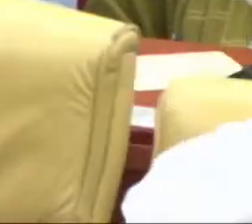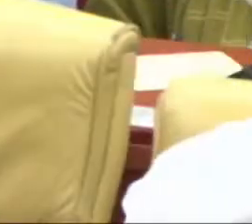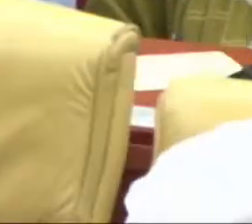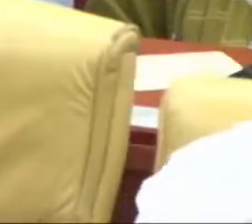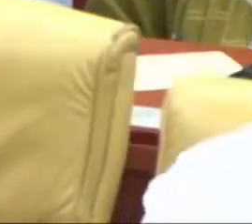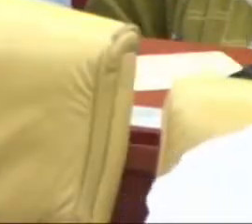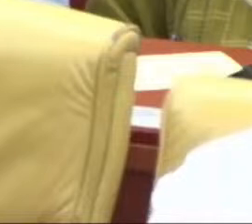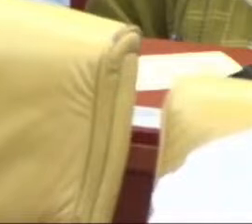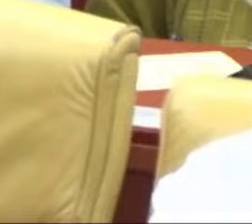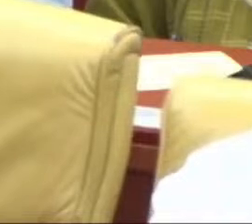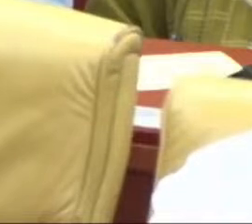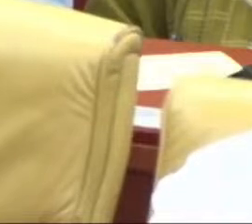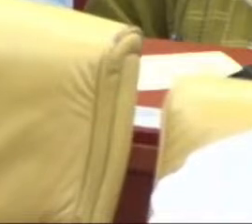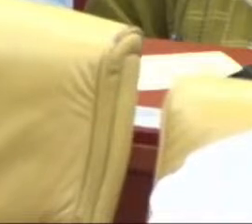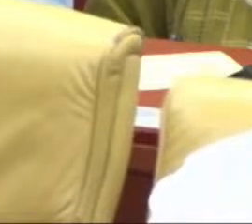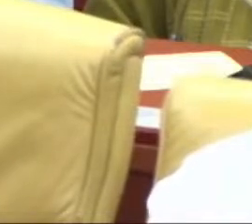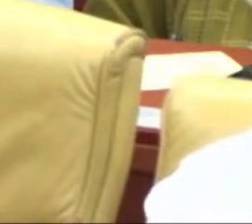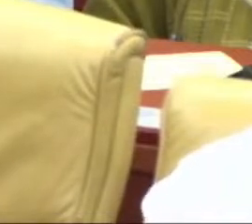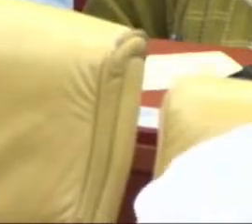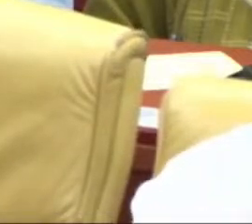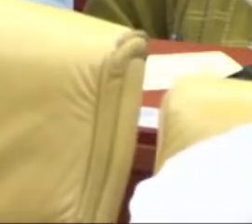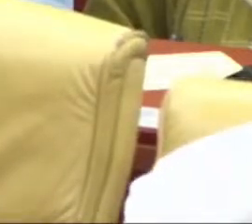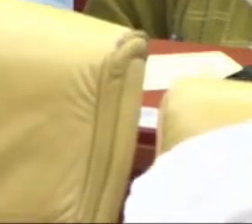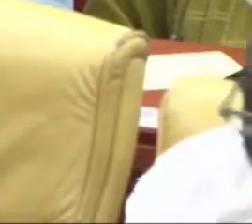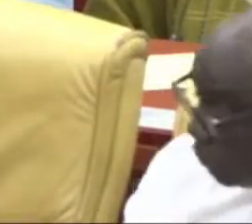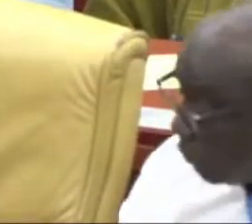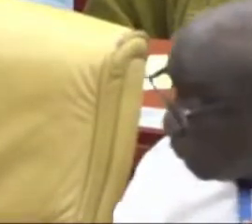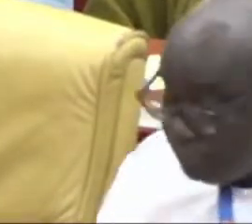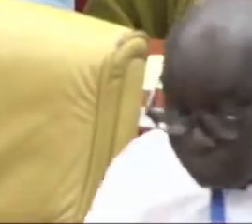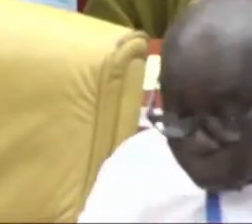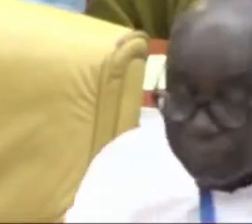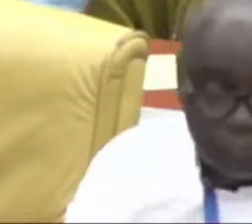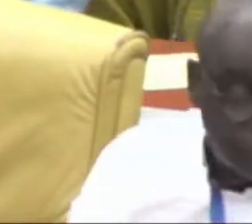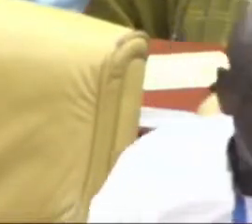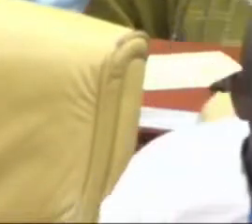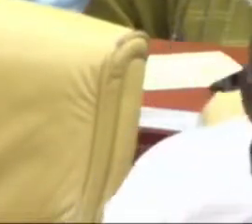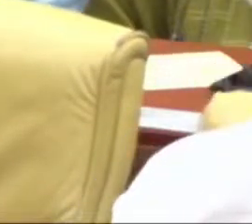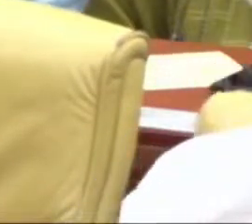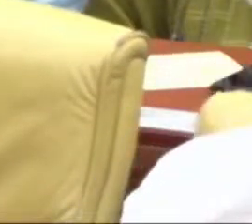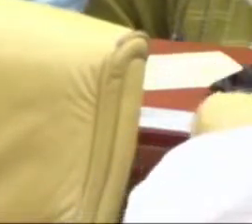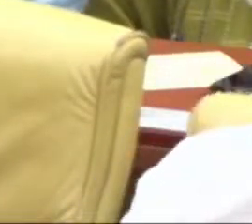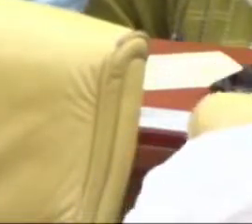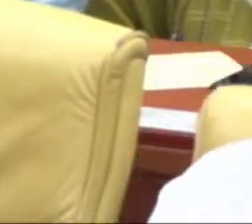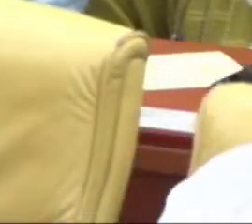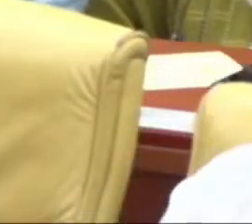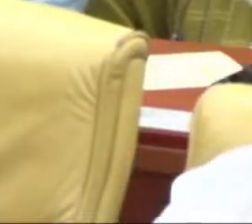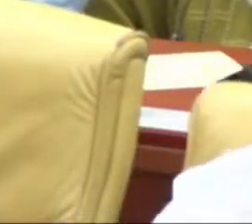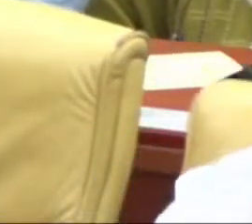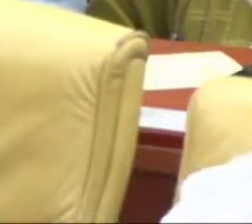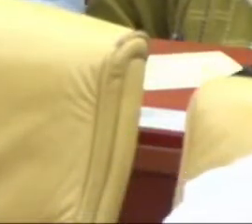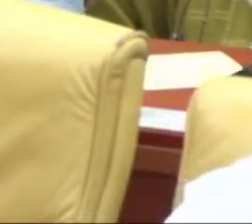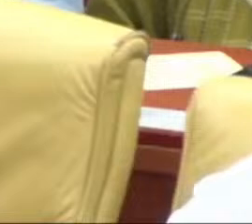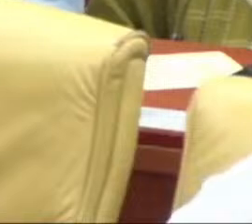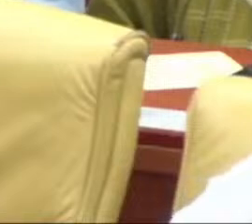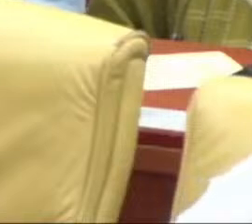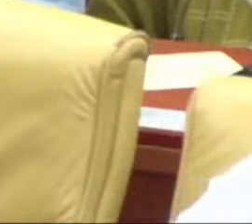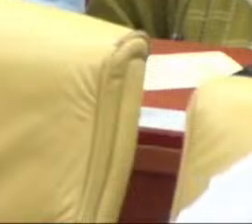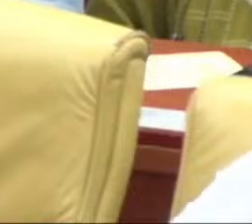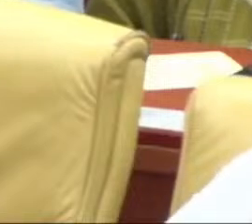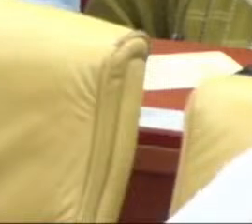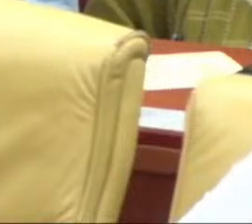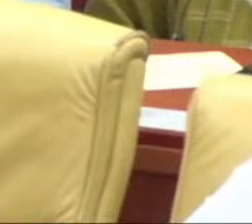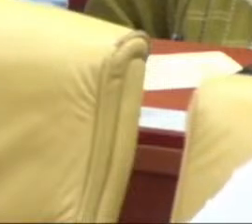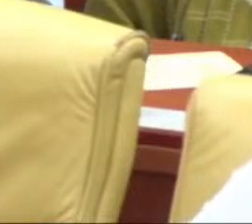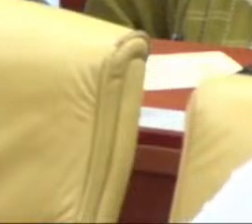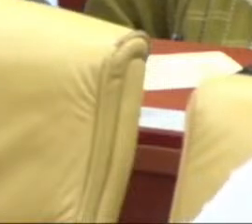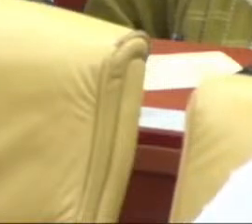house. So I think the table office should take notes and, yes. Table office, he was present. Take note.